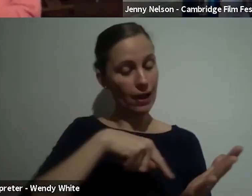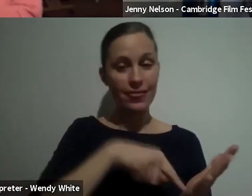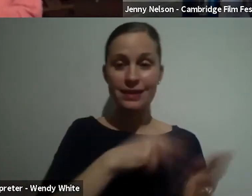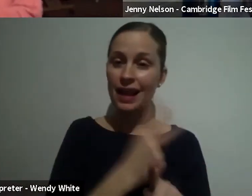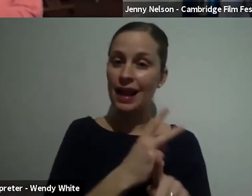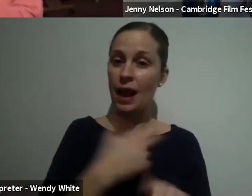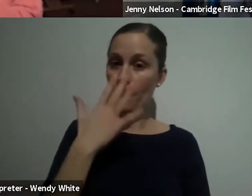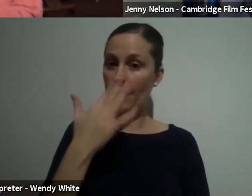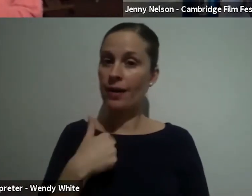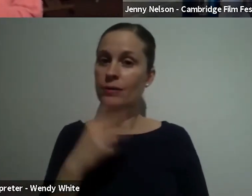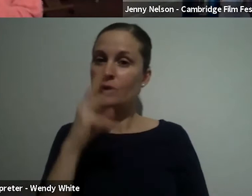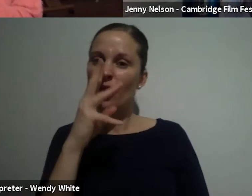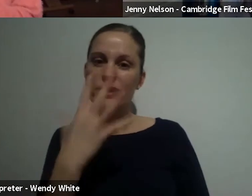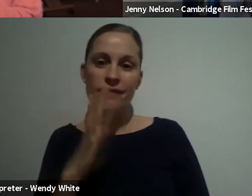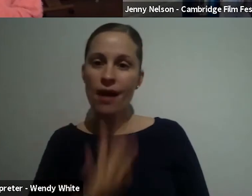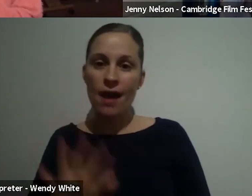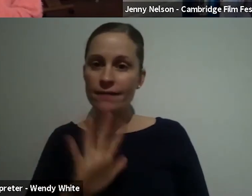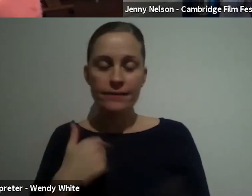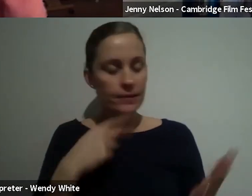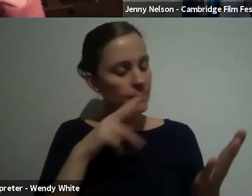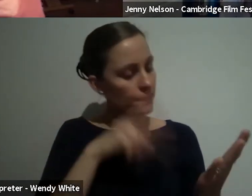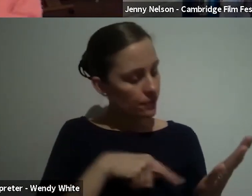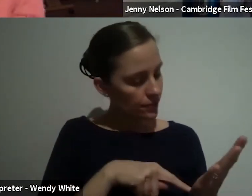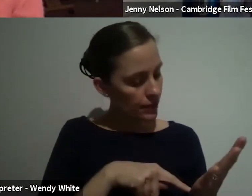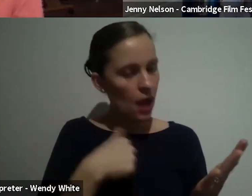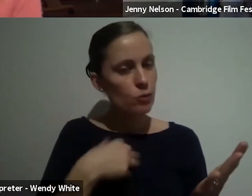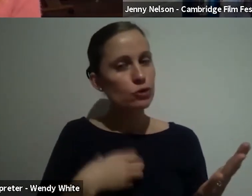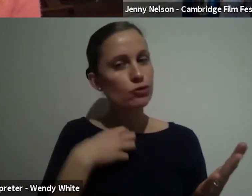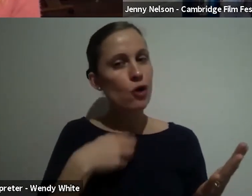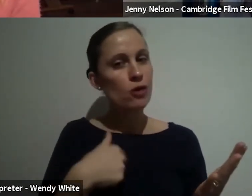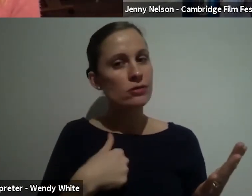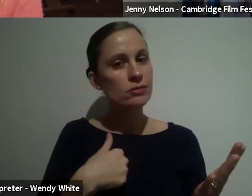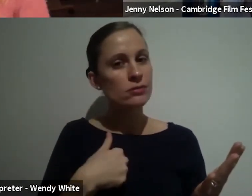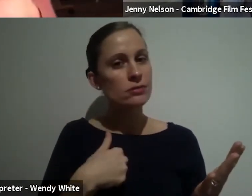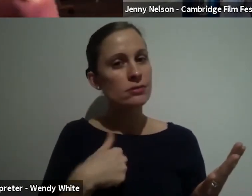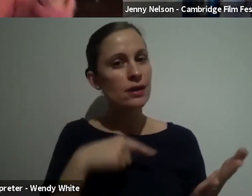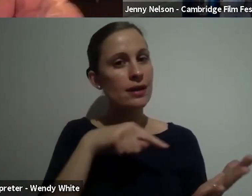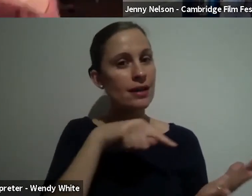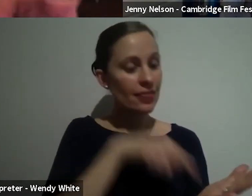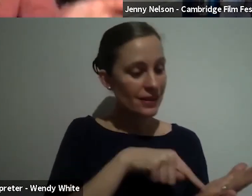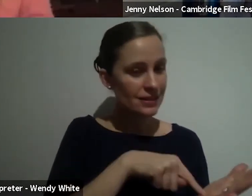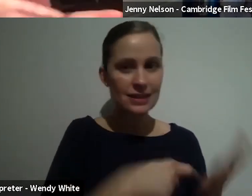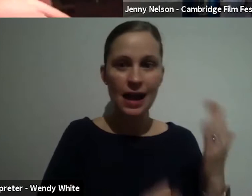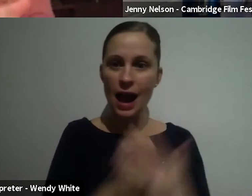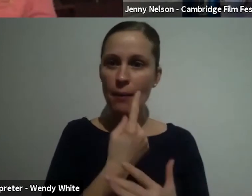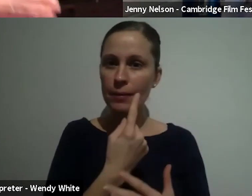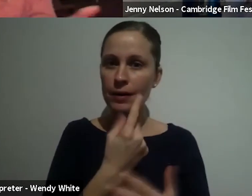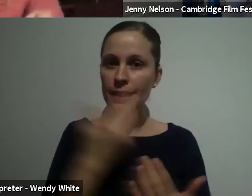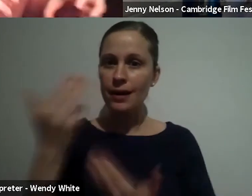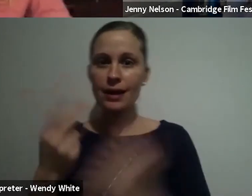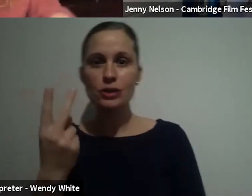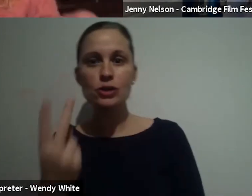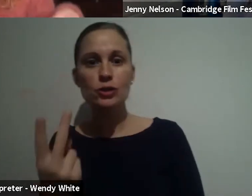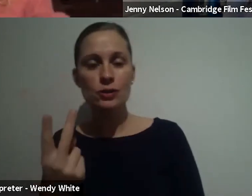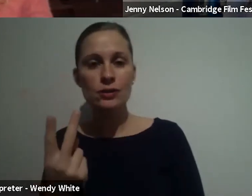this, I was shocked, no, that this was happening in 92. That's also why it's happening. I